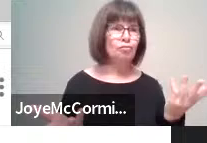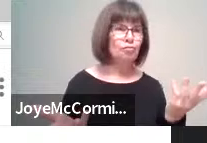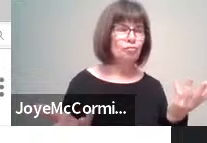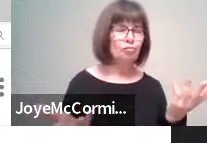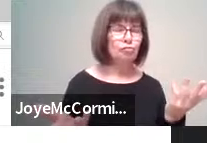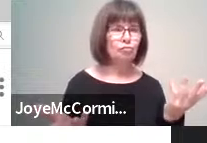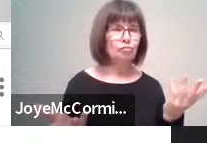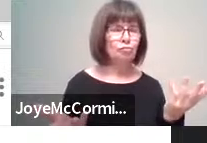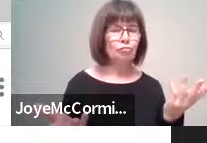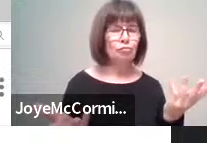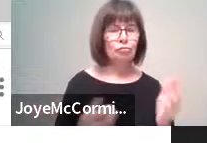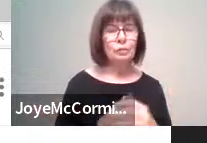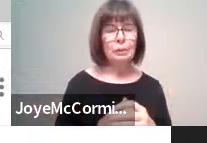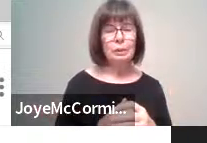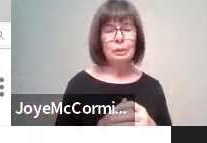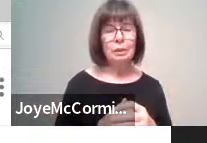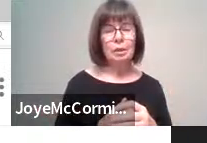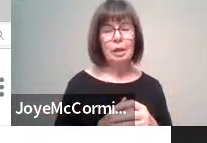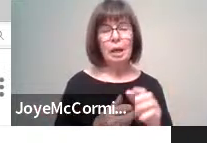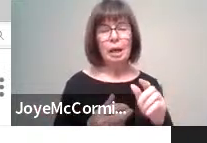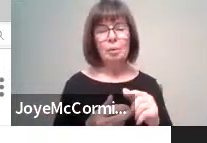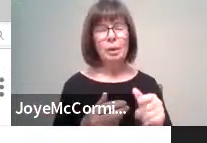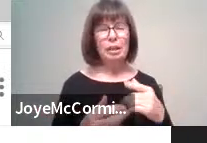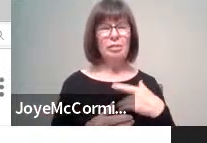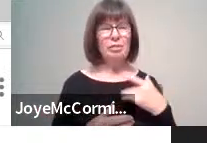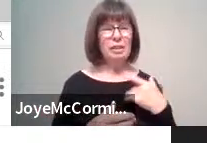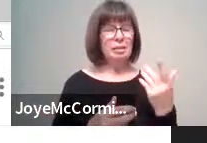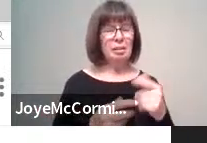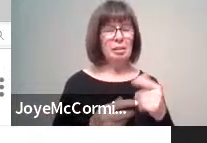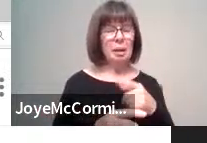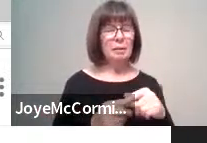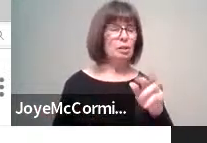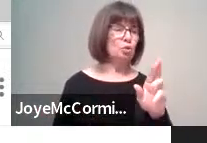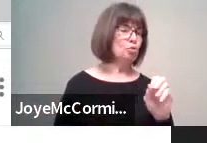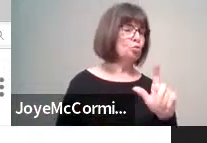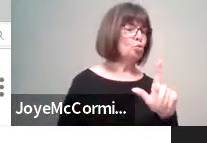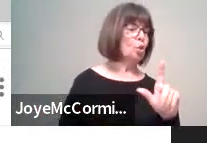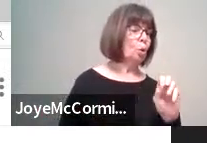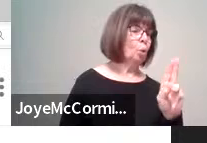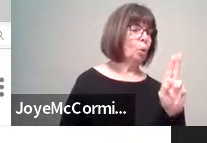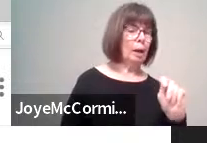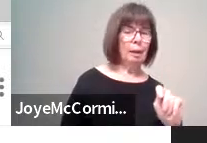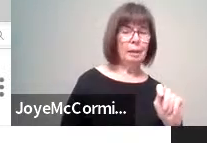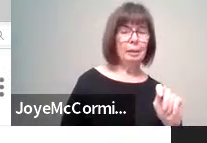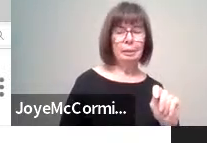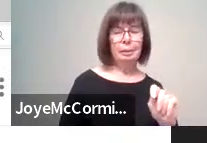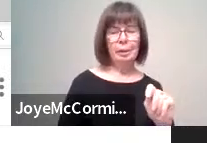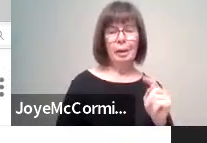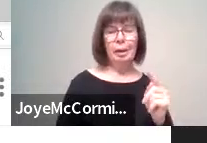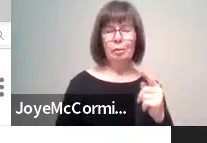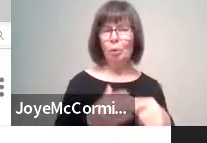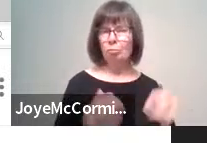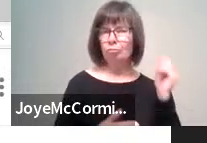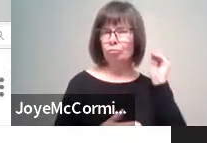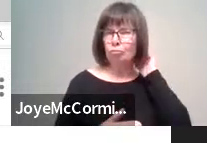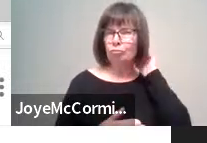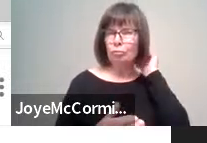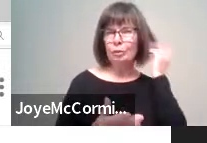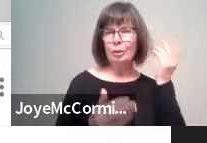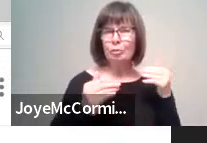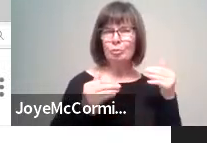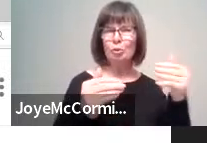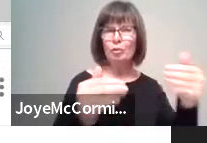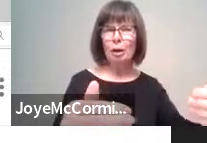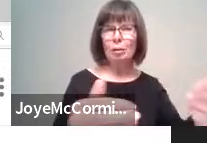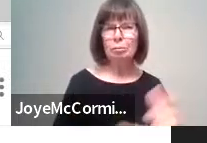you think about this rollout, and what should we keep in mind as we introduce the new boosters and move forward with this?